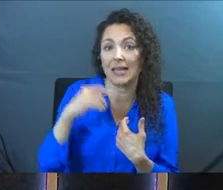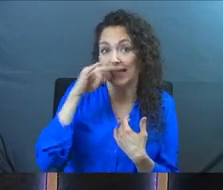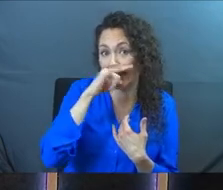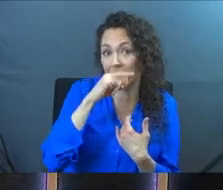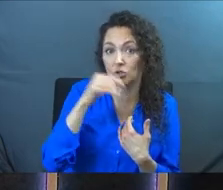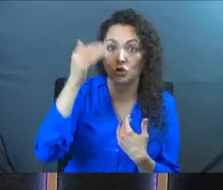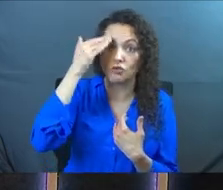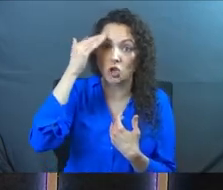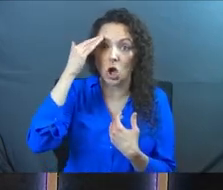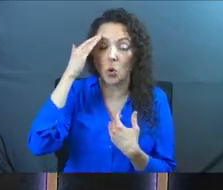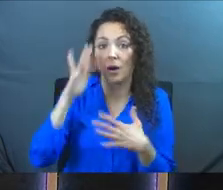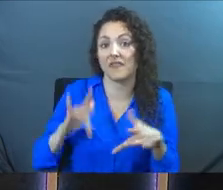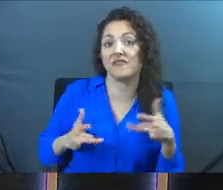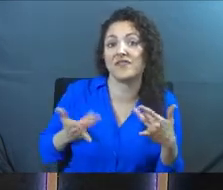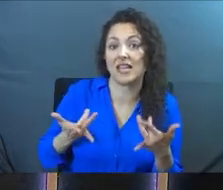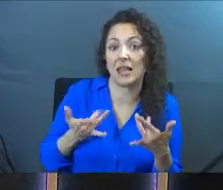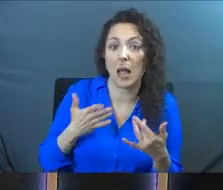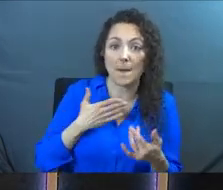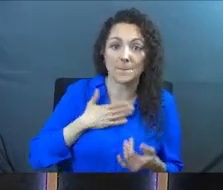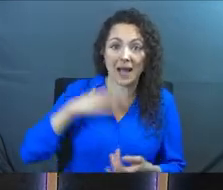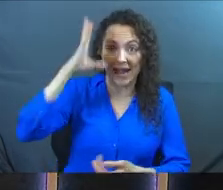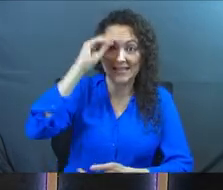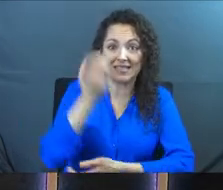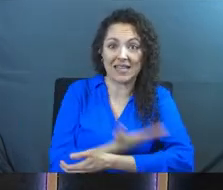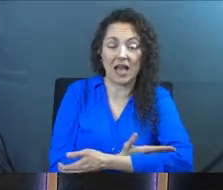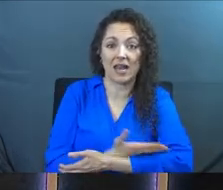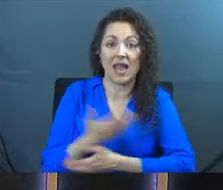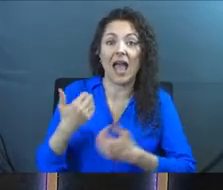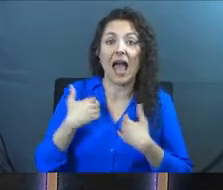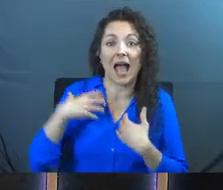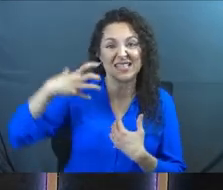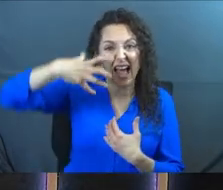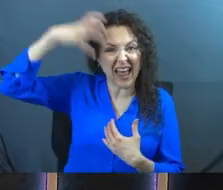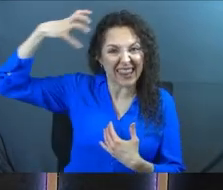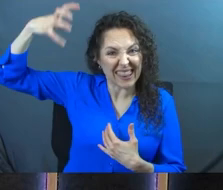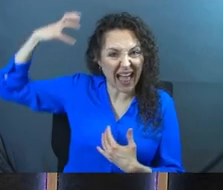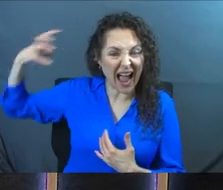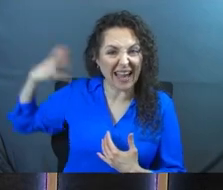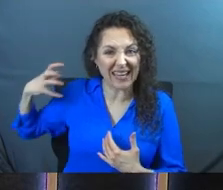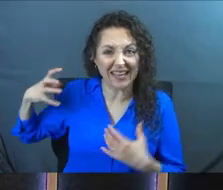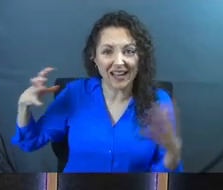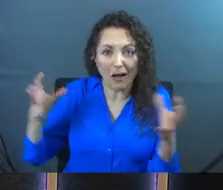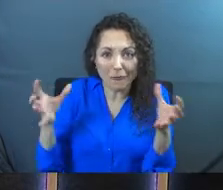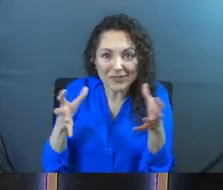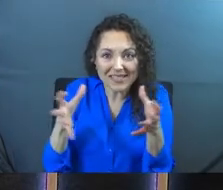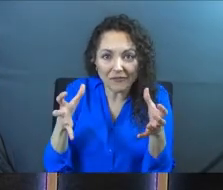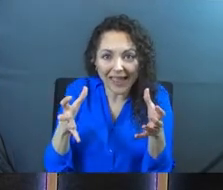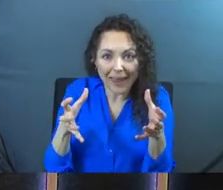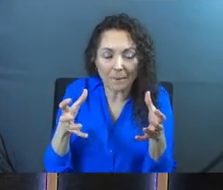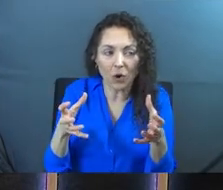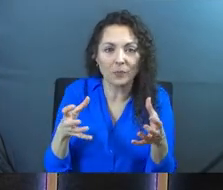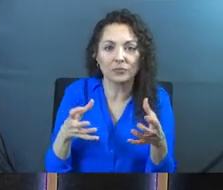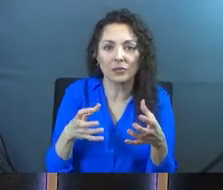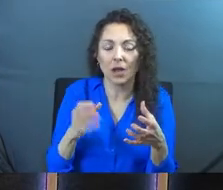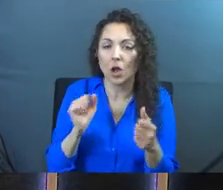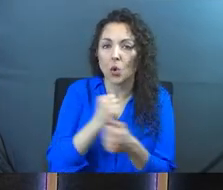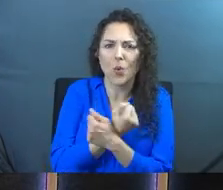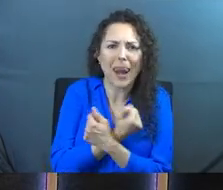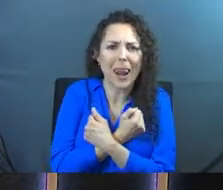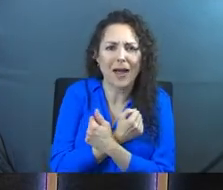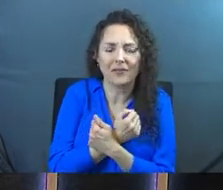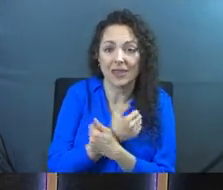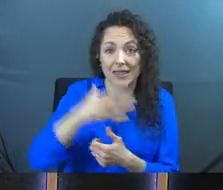this or feel this. So my son has this stuffed animal lion that is absolutely crucial to the makeup of who we are as a